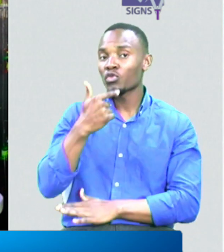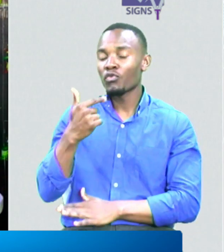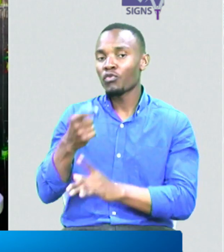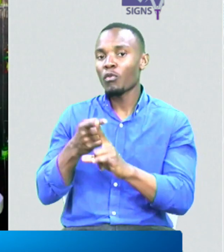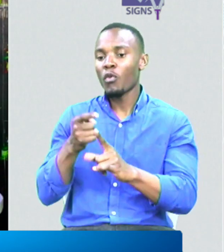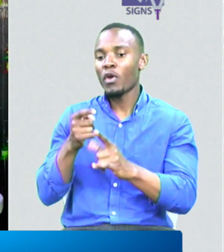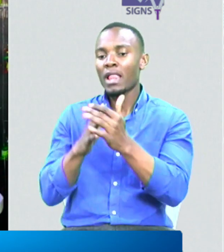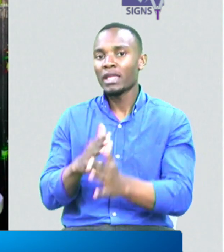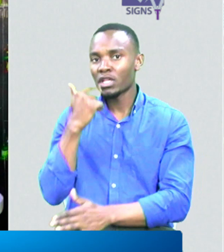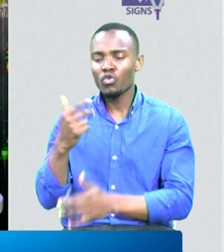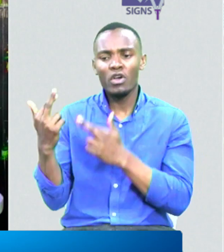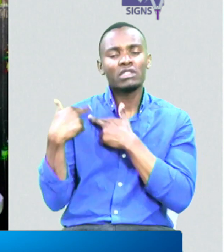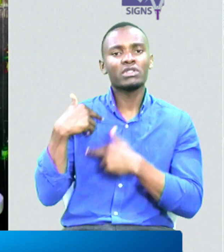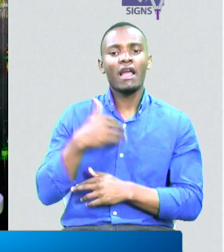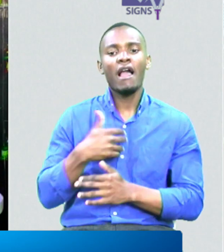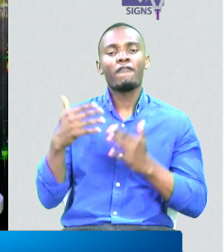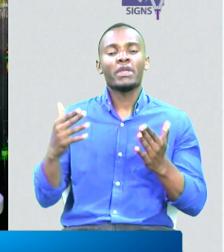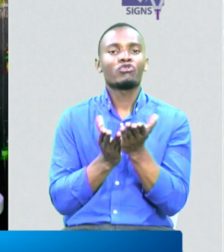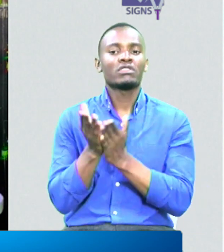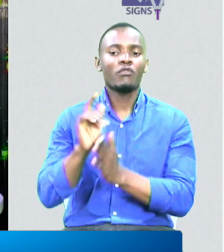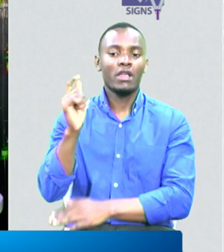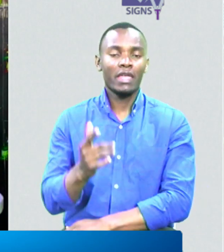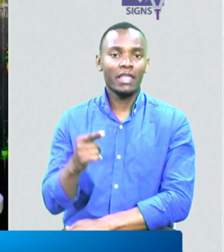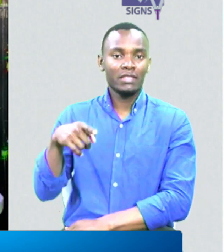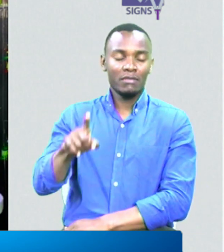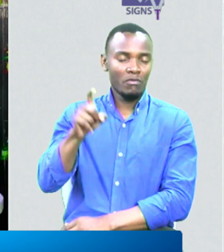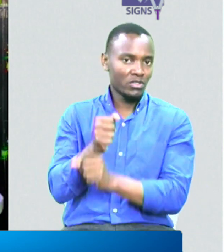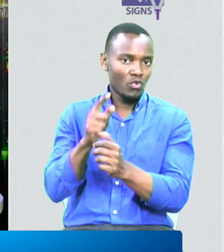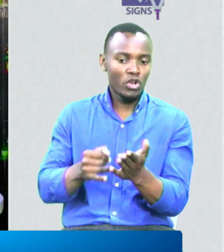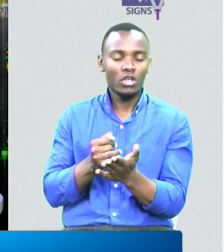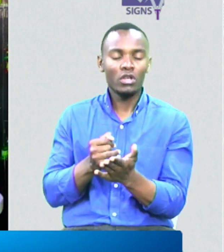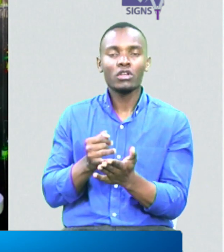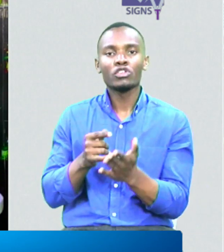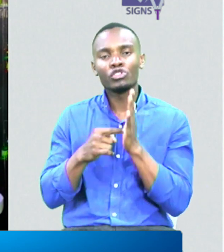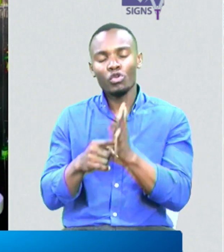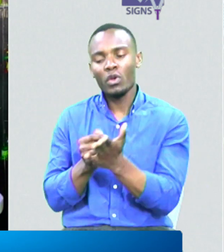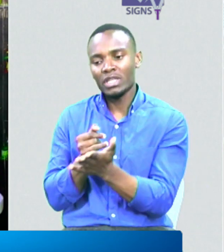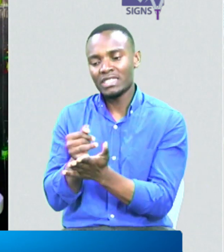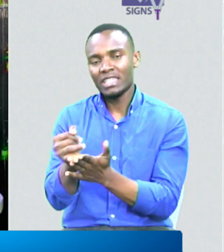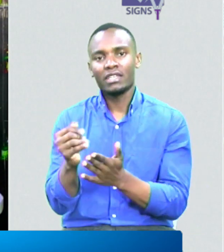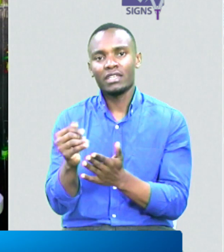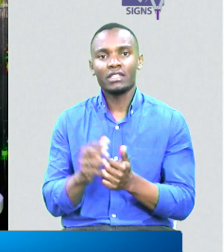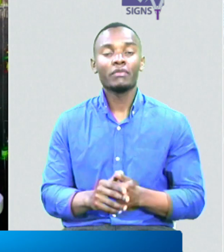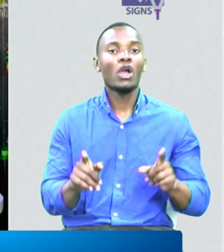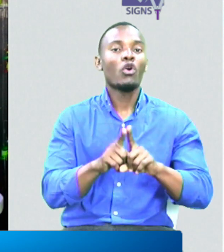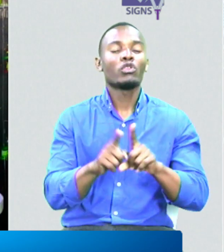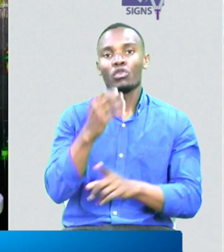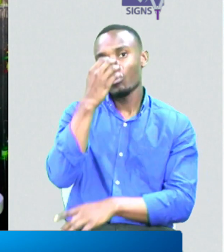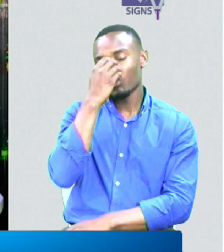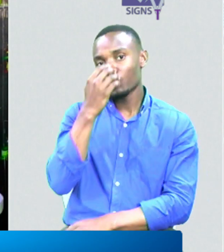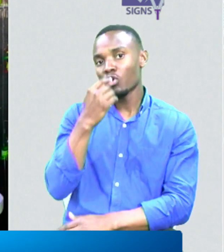endorse flimsy errors from leaders who have been mandated a huge responsibility to serve Kenyans, and so should